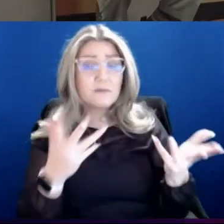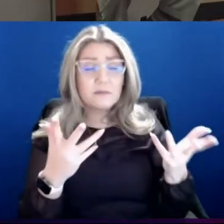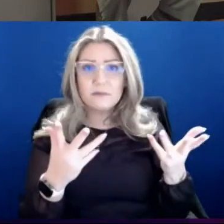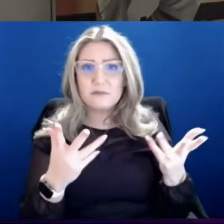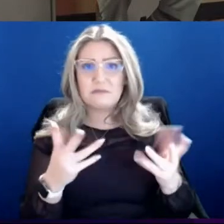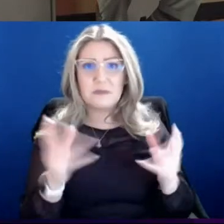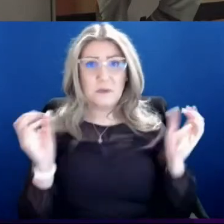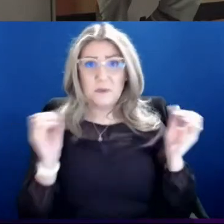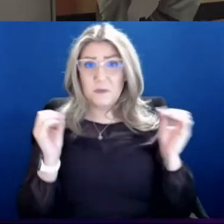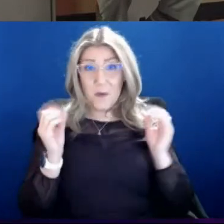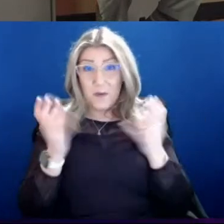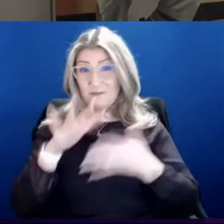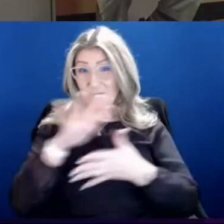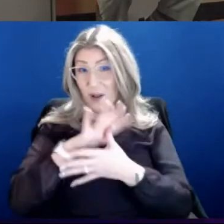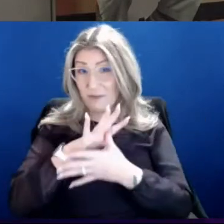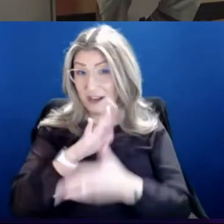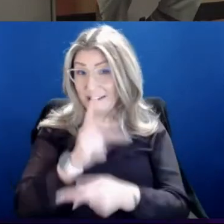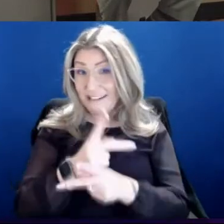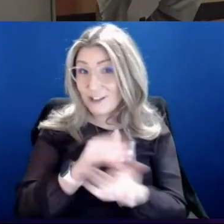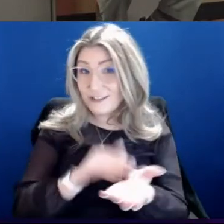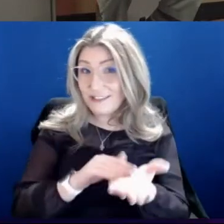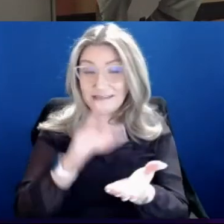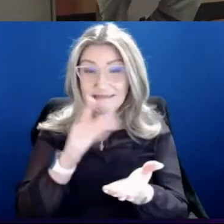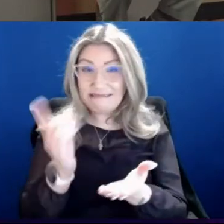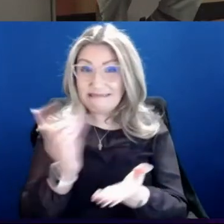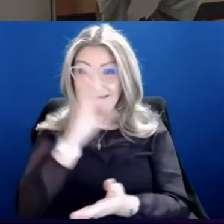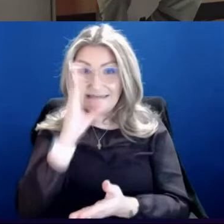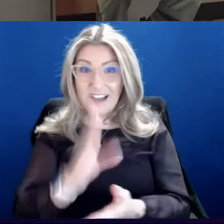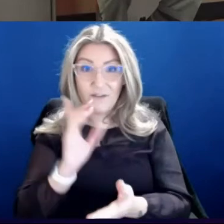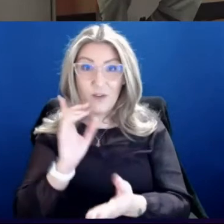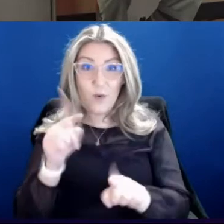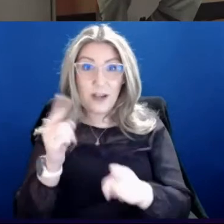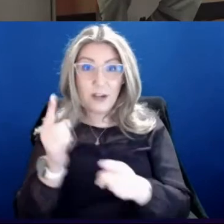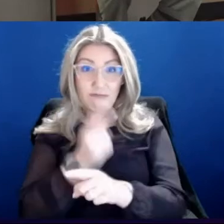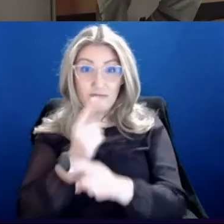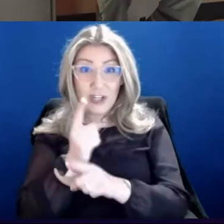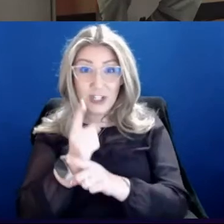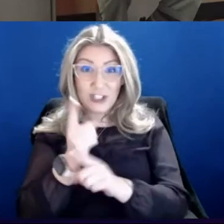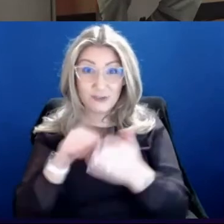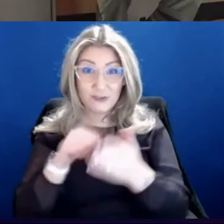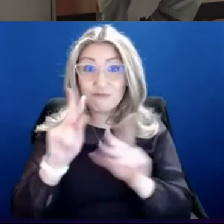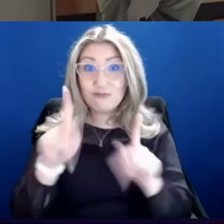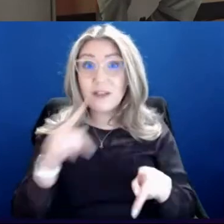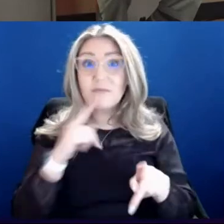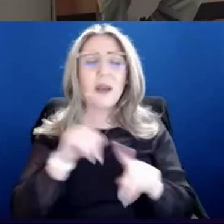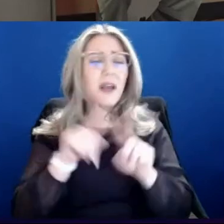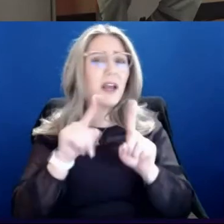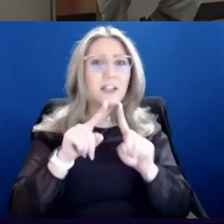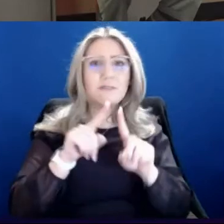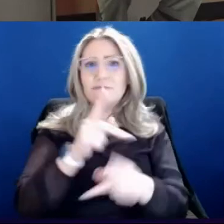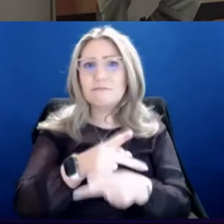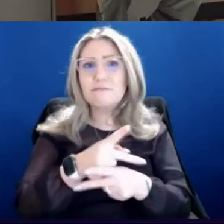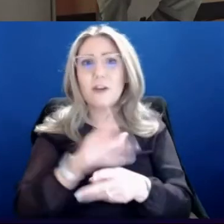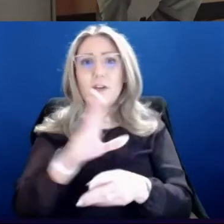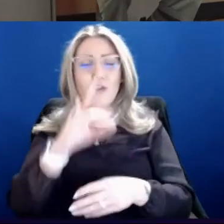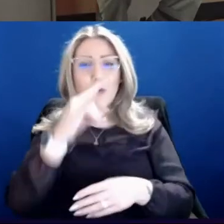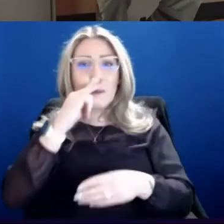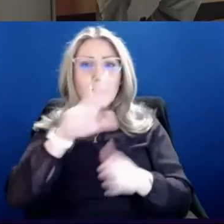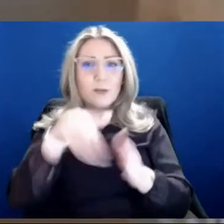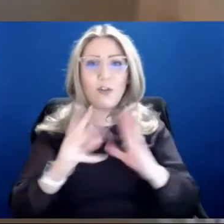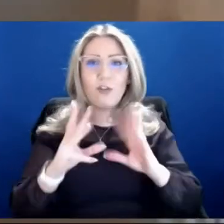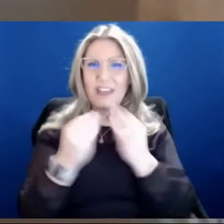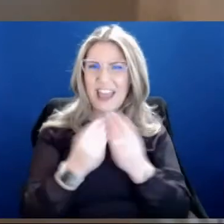care doctor and didn't go to regular checkups for yourself. You took great care of your kids, though, and your whole family. How is that